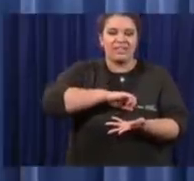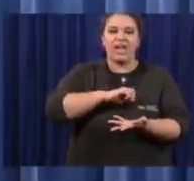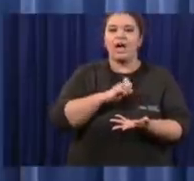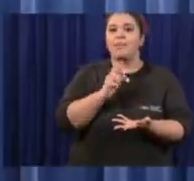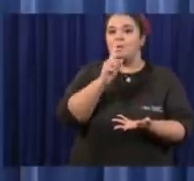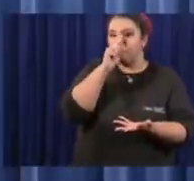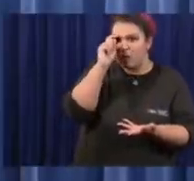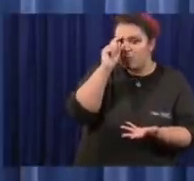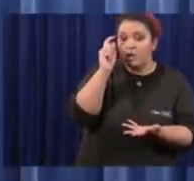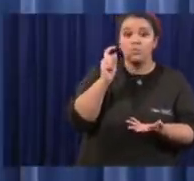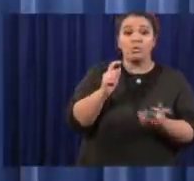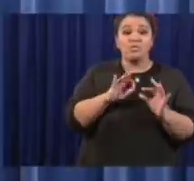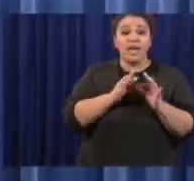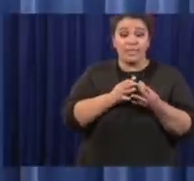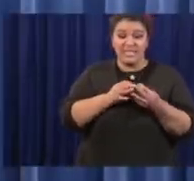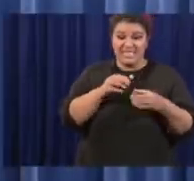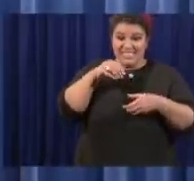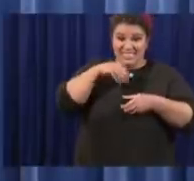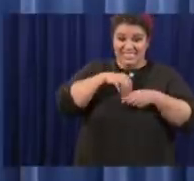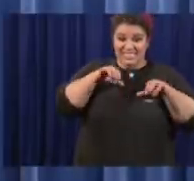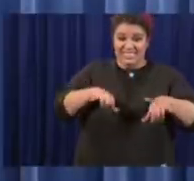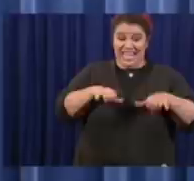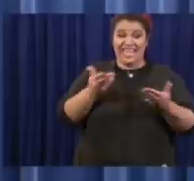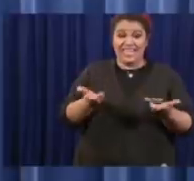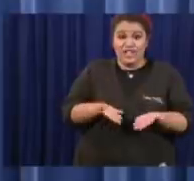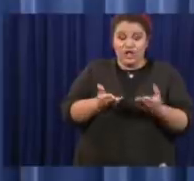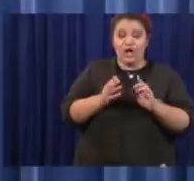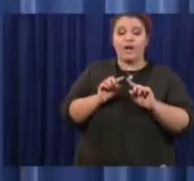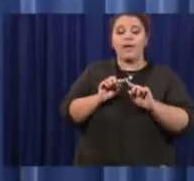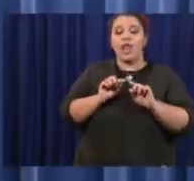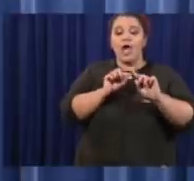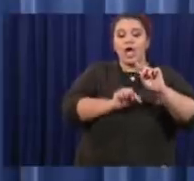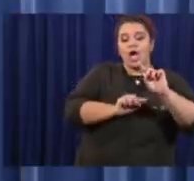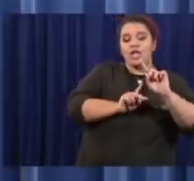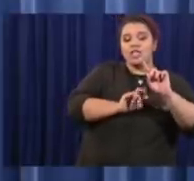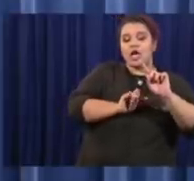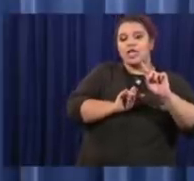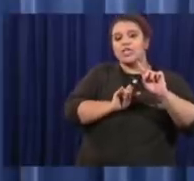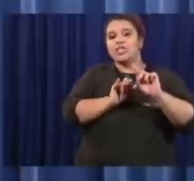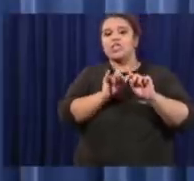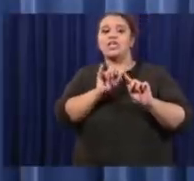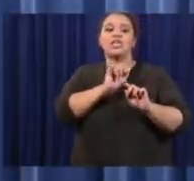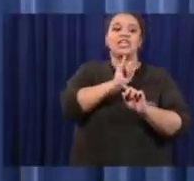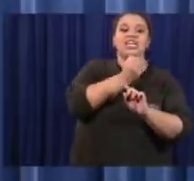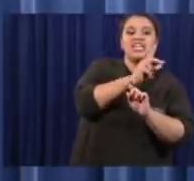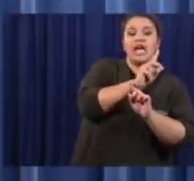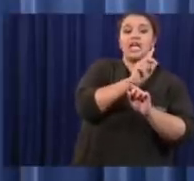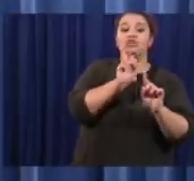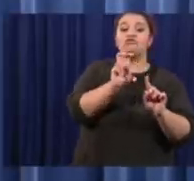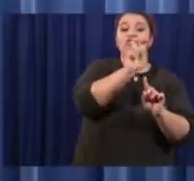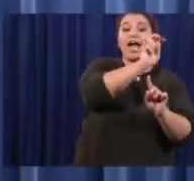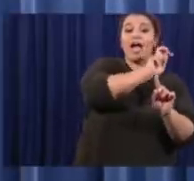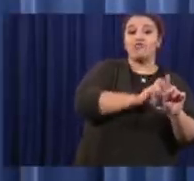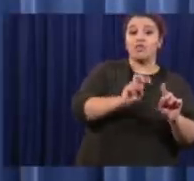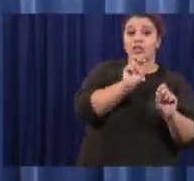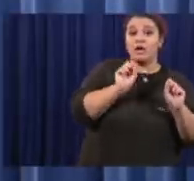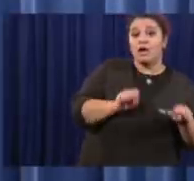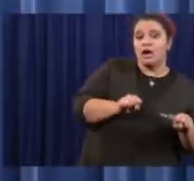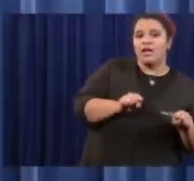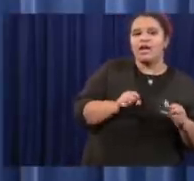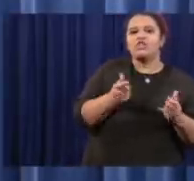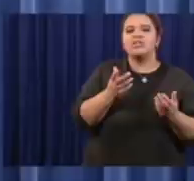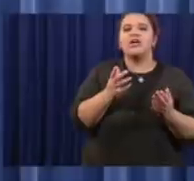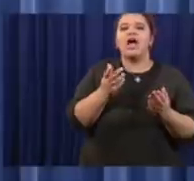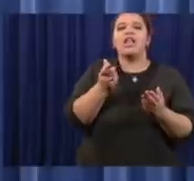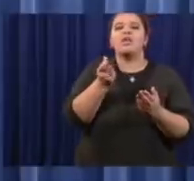travel, especially for us regionally, maybe to Kentucky, Indiana, sports, festivals, anything, just a small glimpse of where you see this